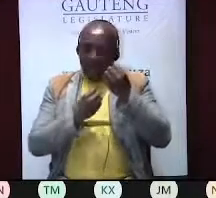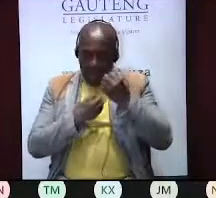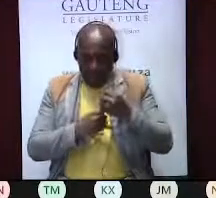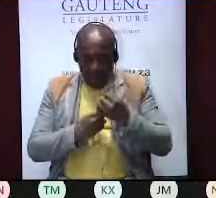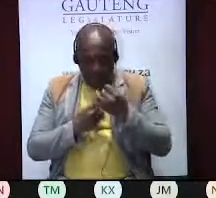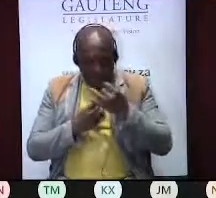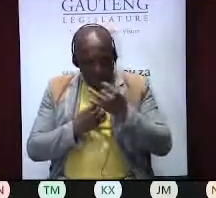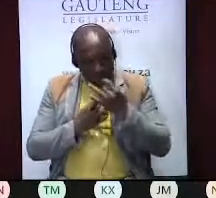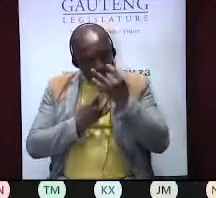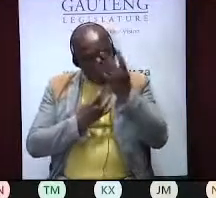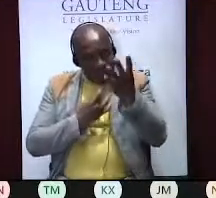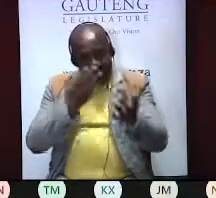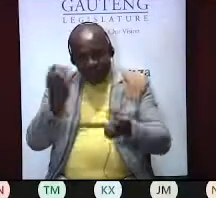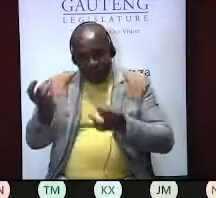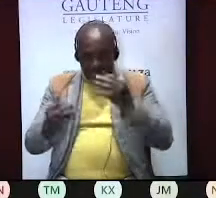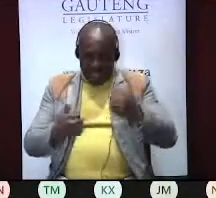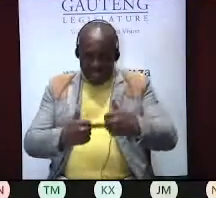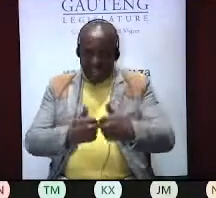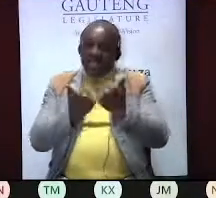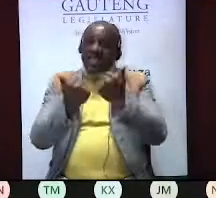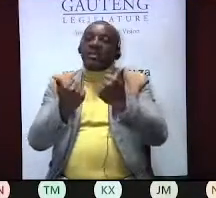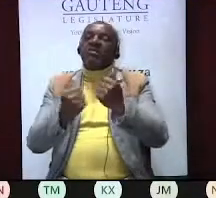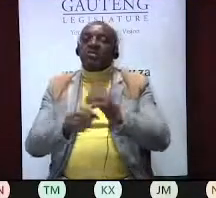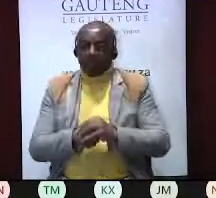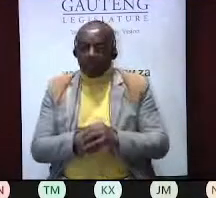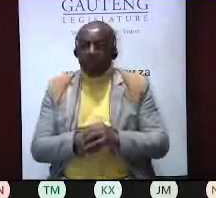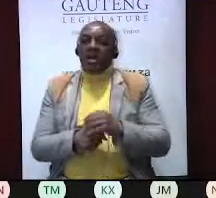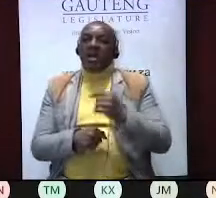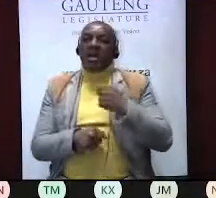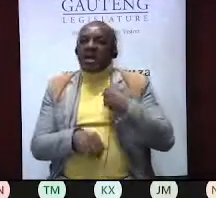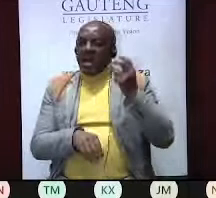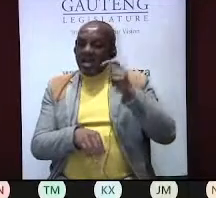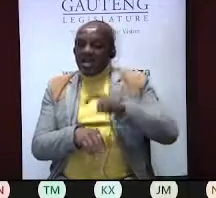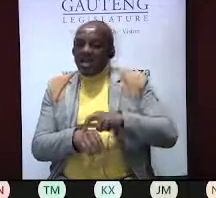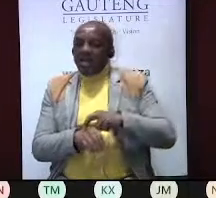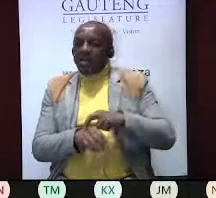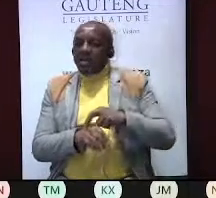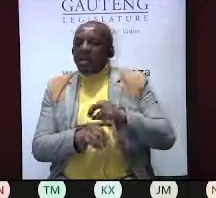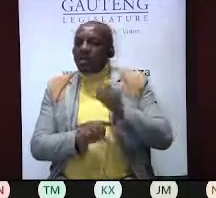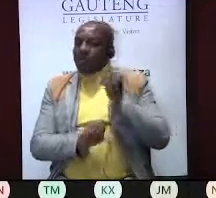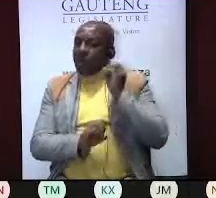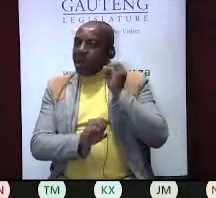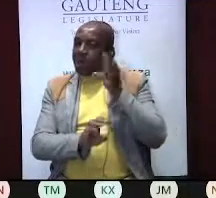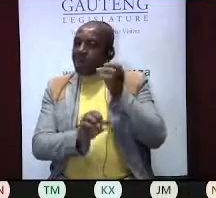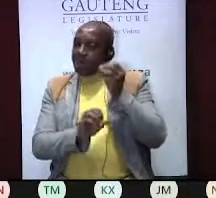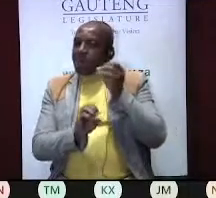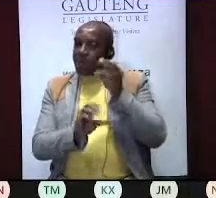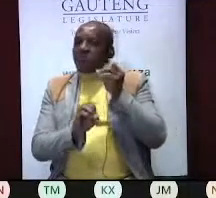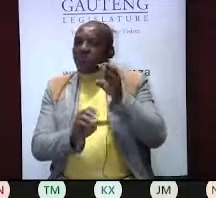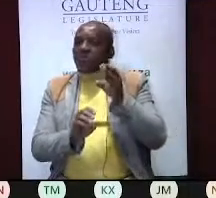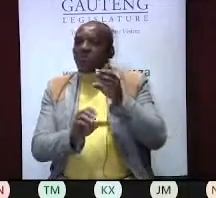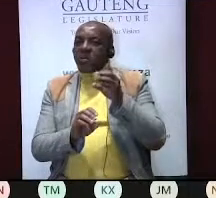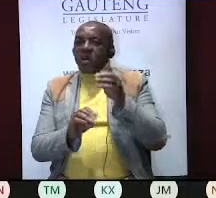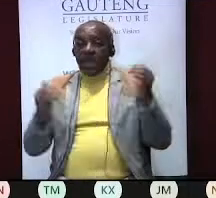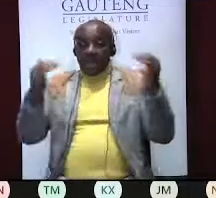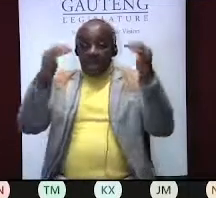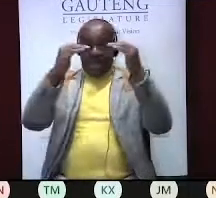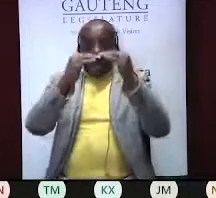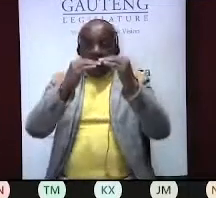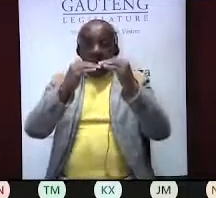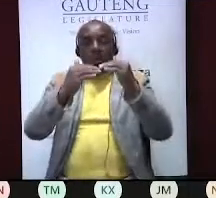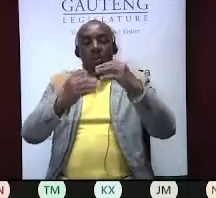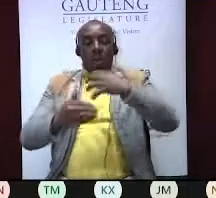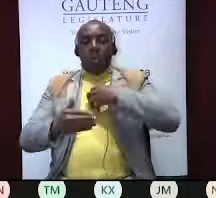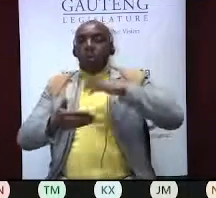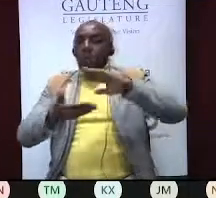communities are faced with. And we also need to address all forms of inequality in our community.